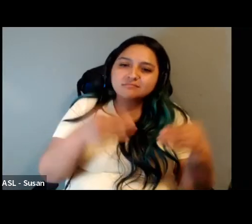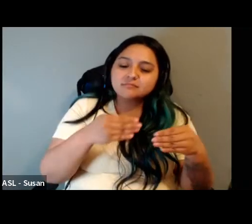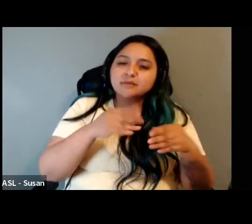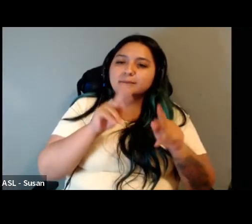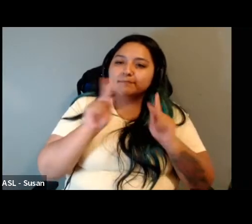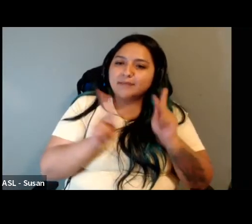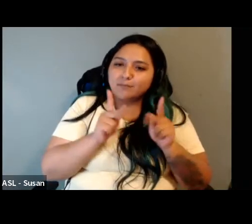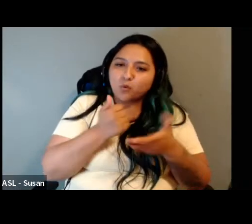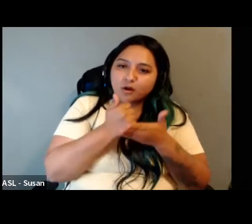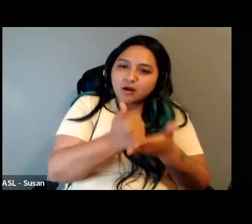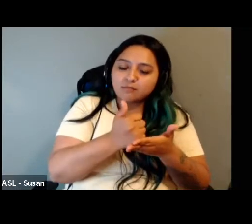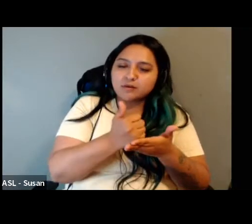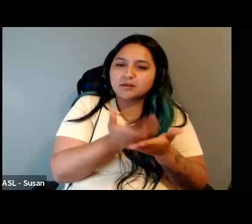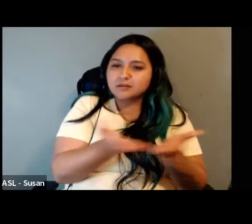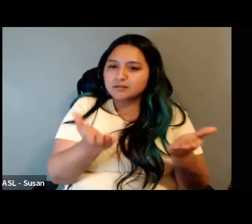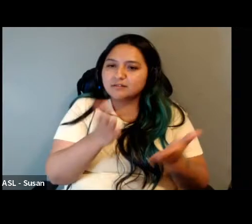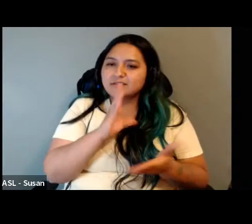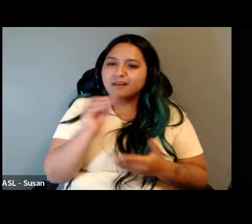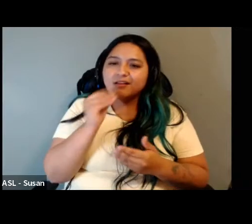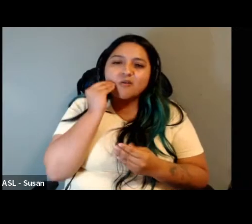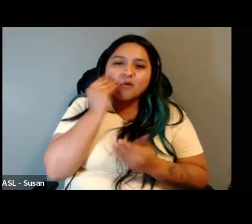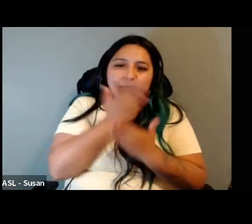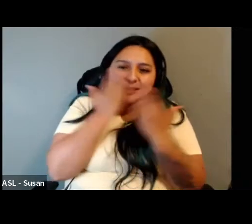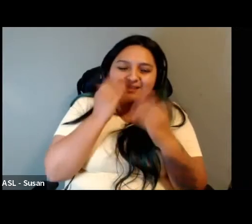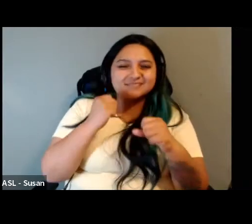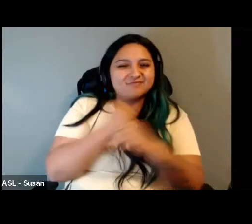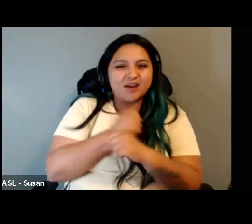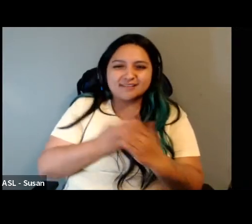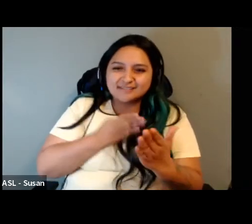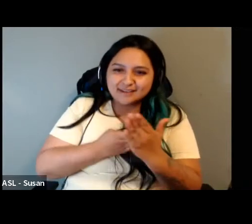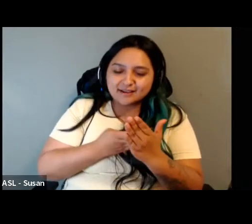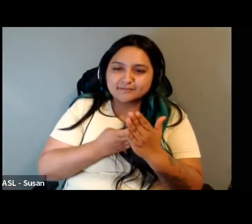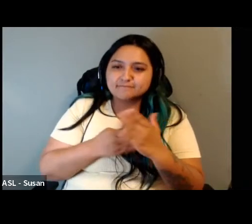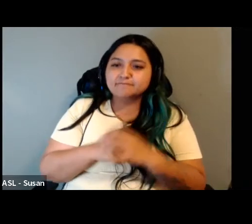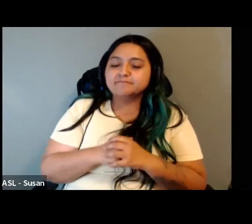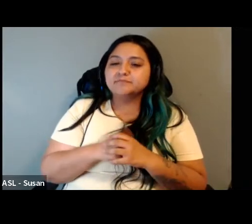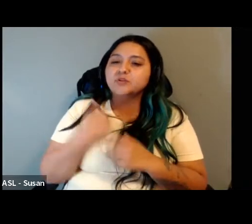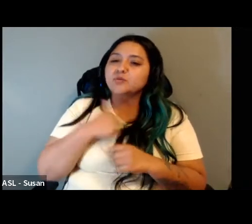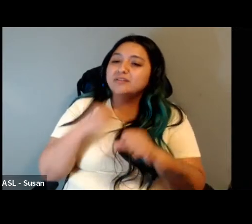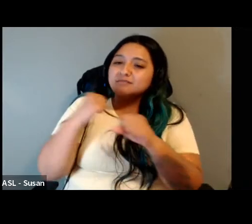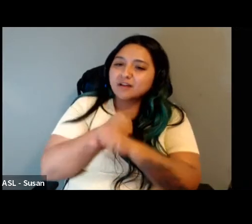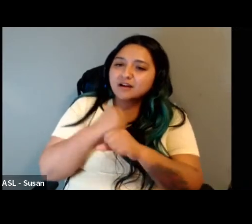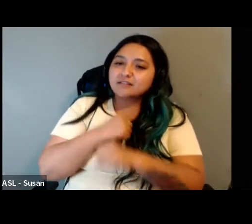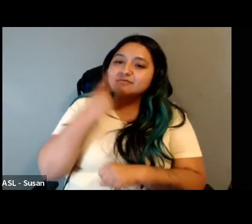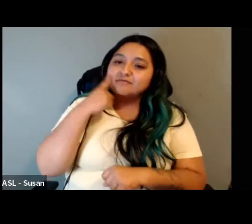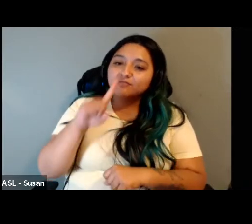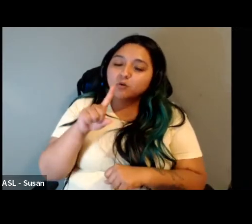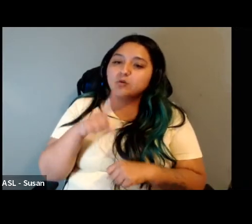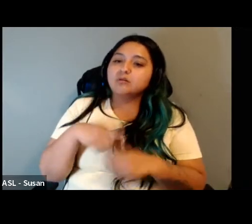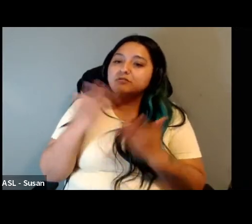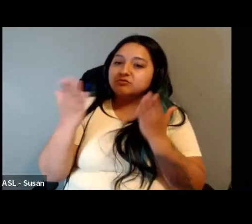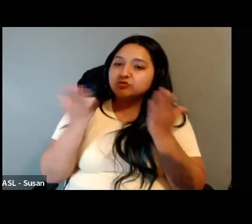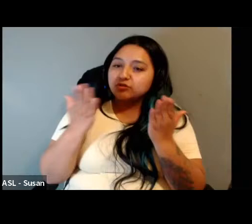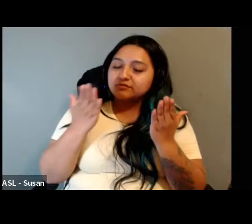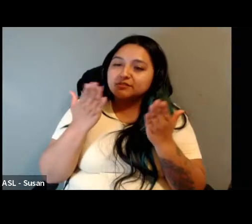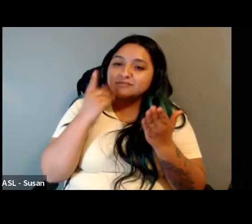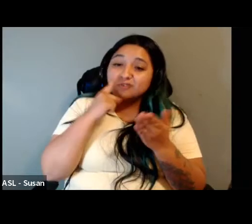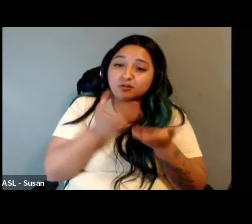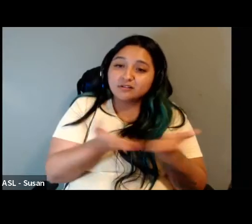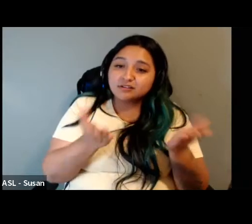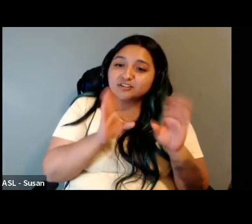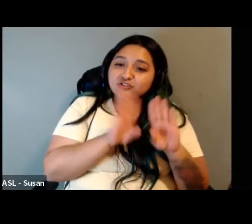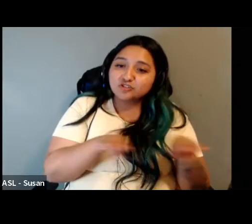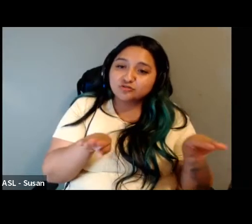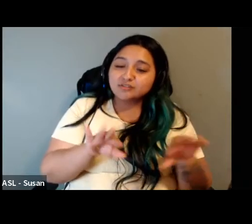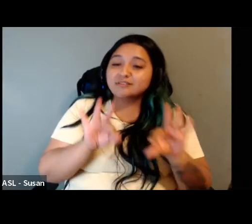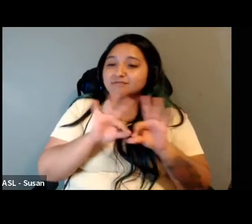disrupting systems. And we fought to get more services for children, families, as well as our seniors.